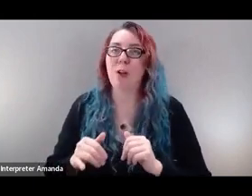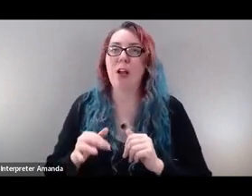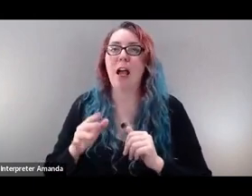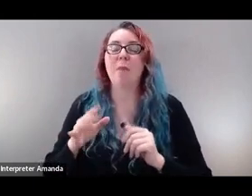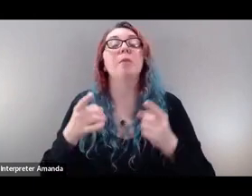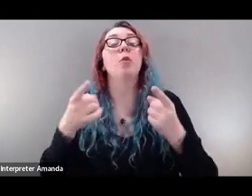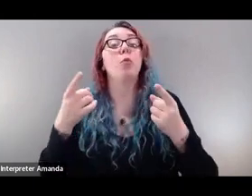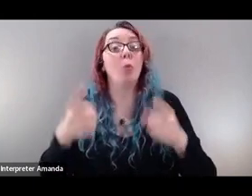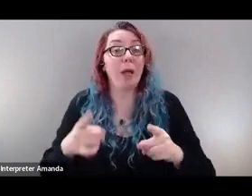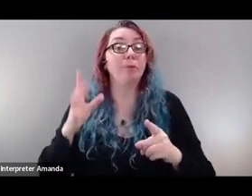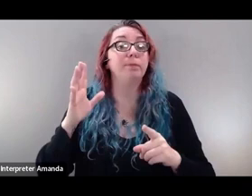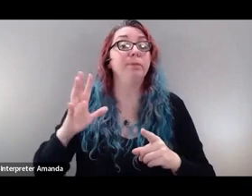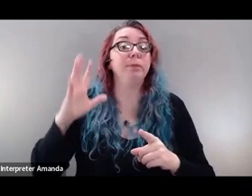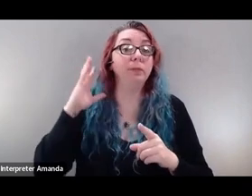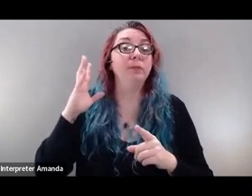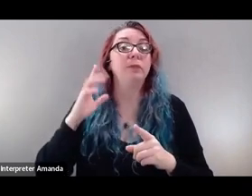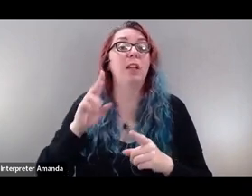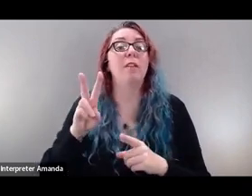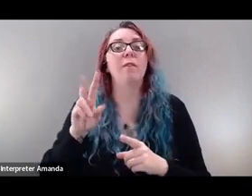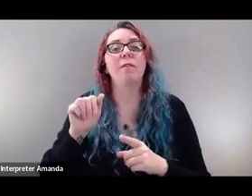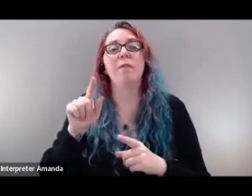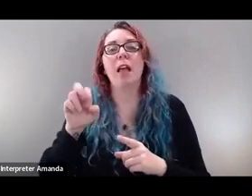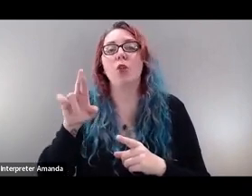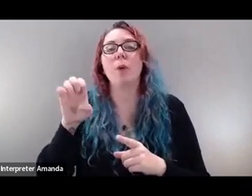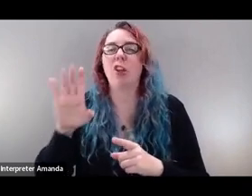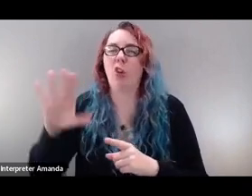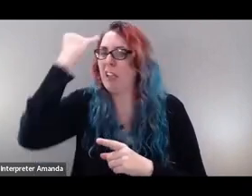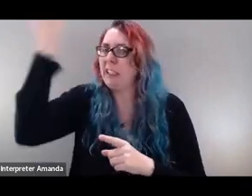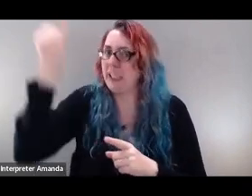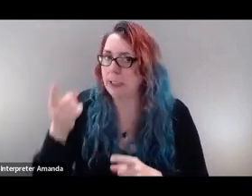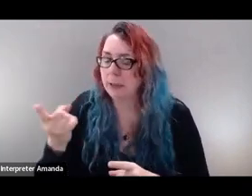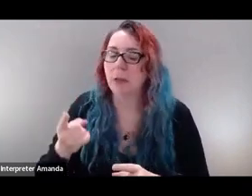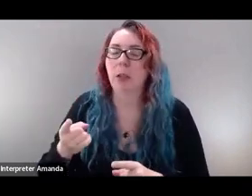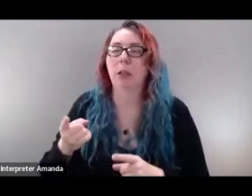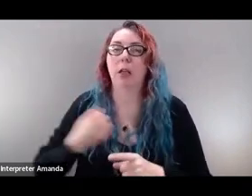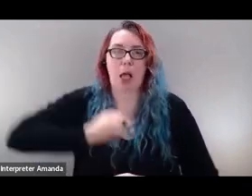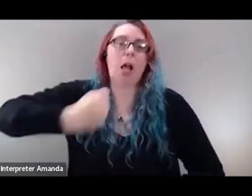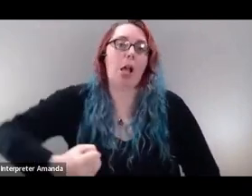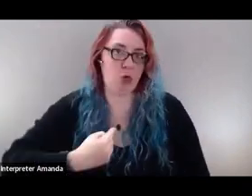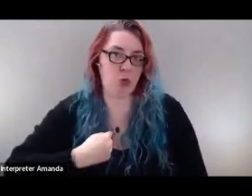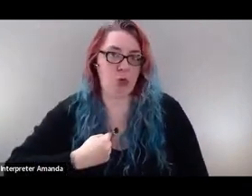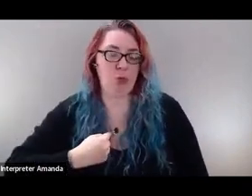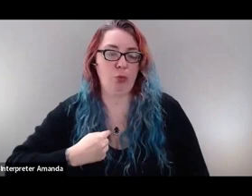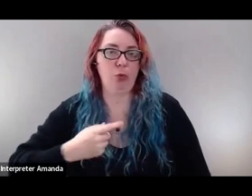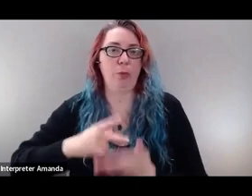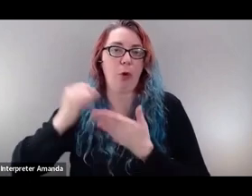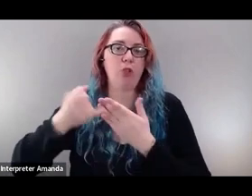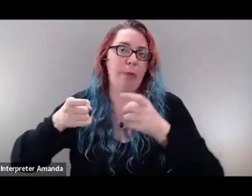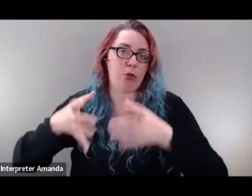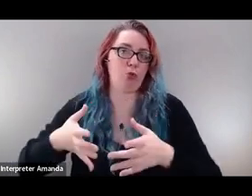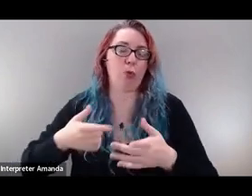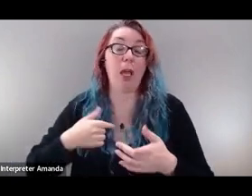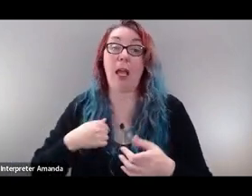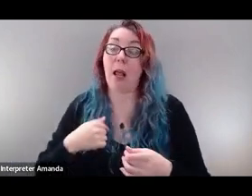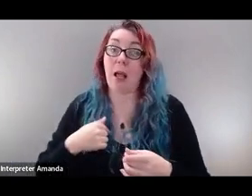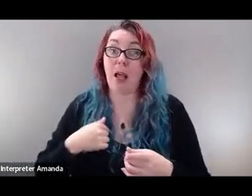person who conceived of the project, was hiring, I was hired on as a project manager, and I was just really excited about